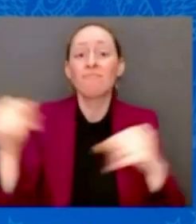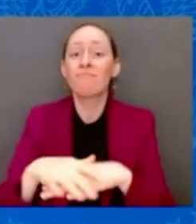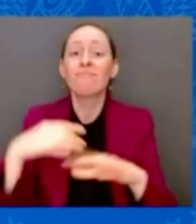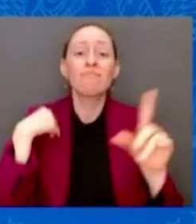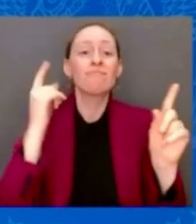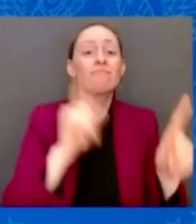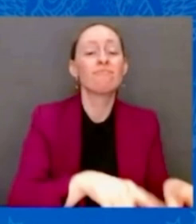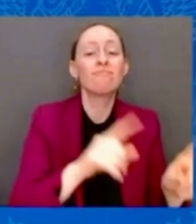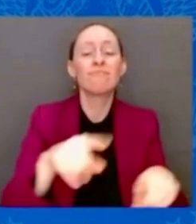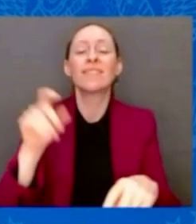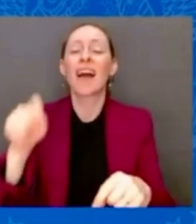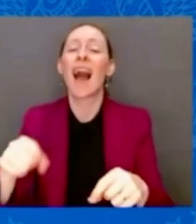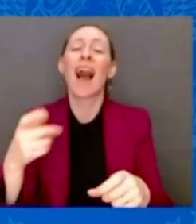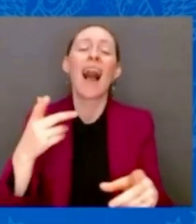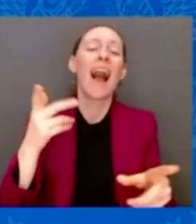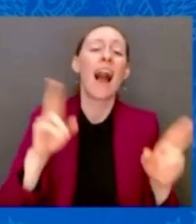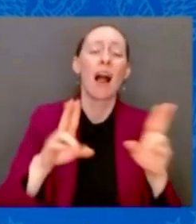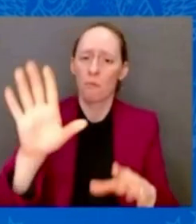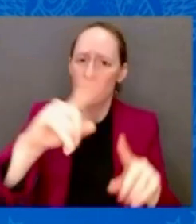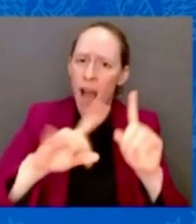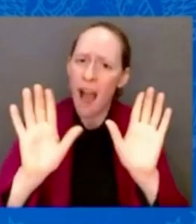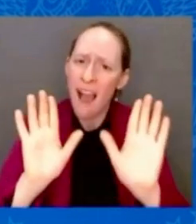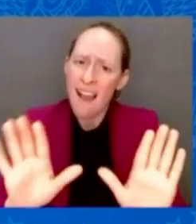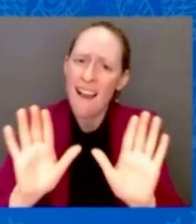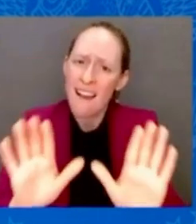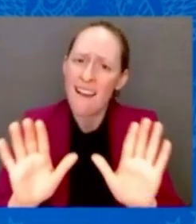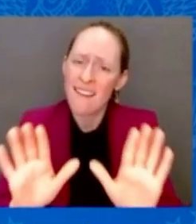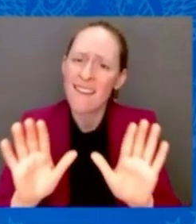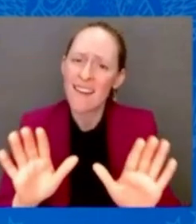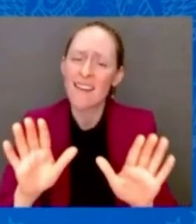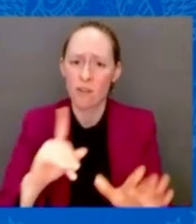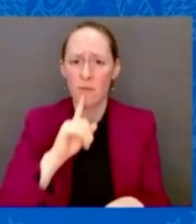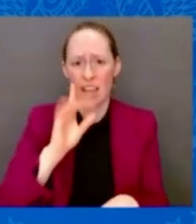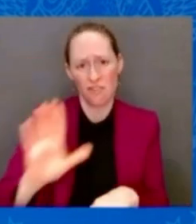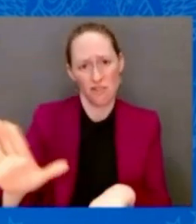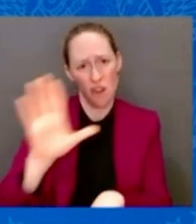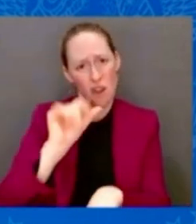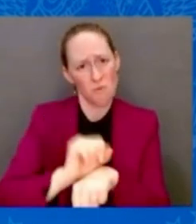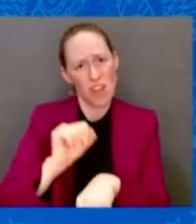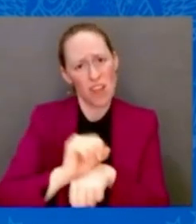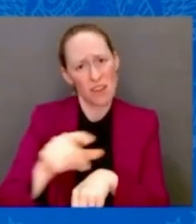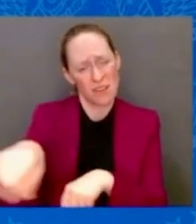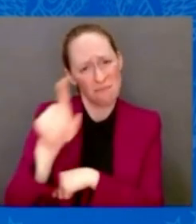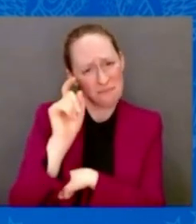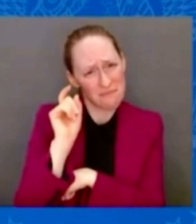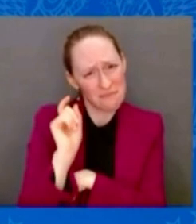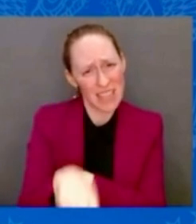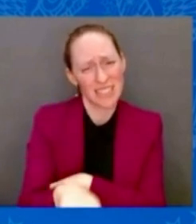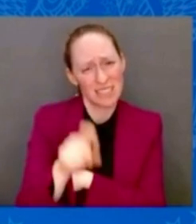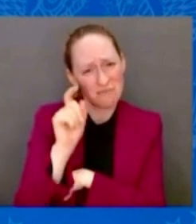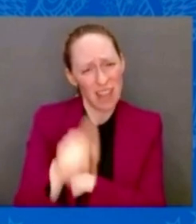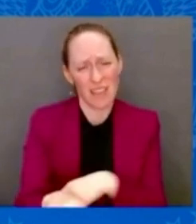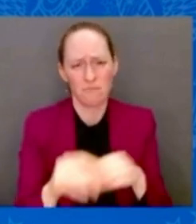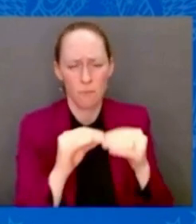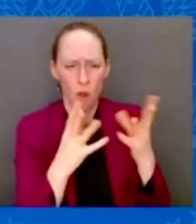courage. I want to personally thank your families who had to stand and wait while you keep us